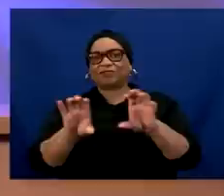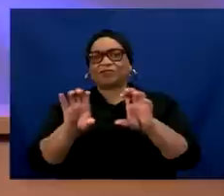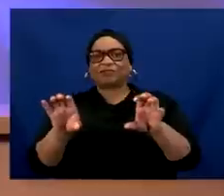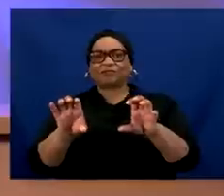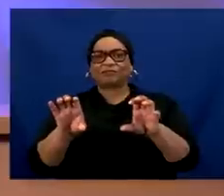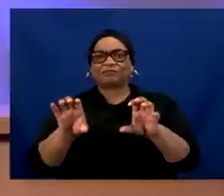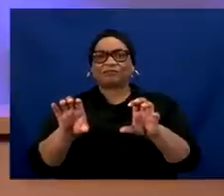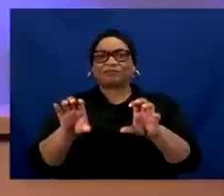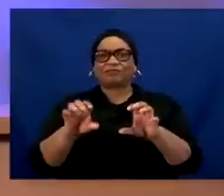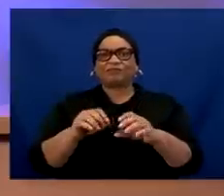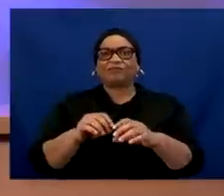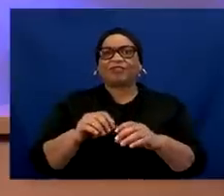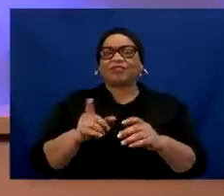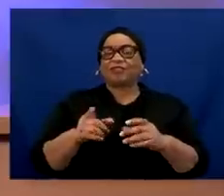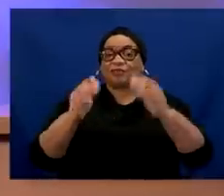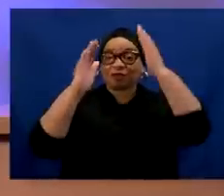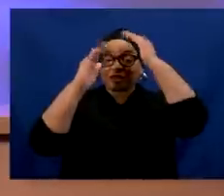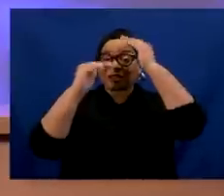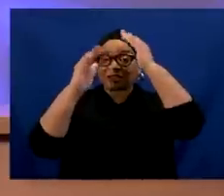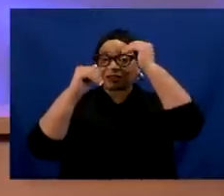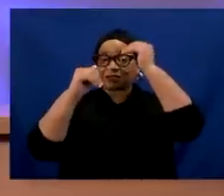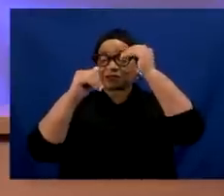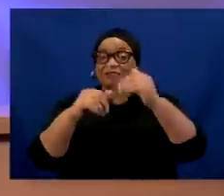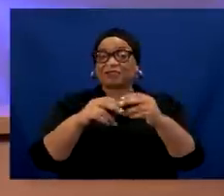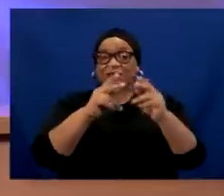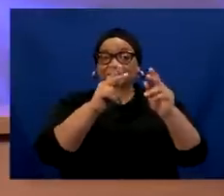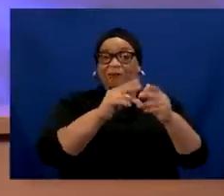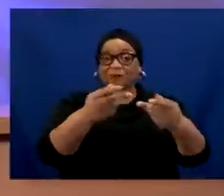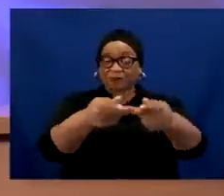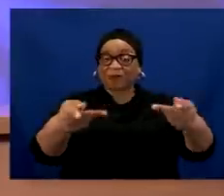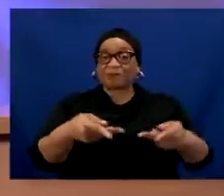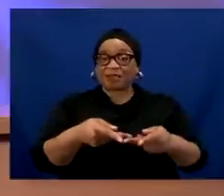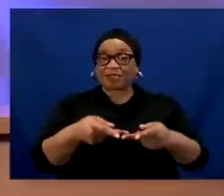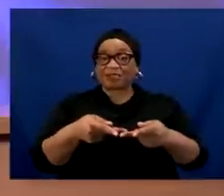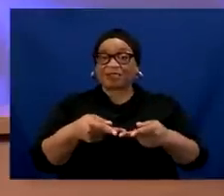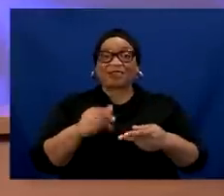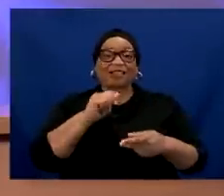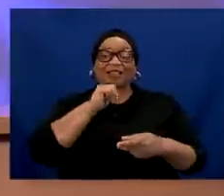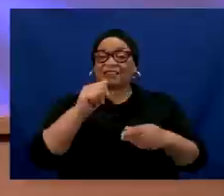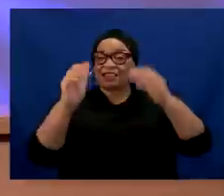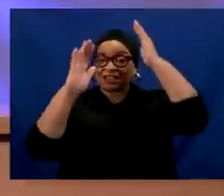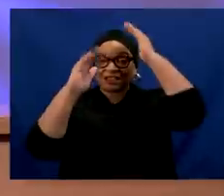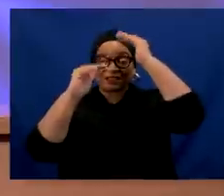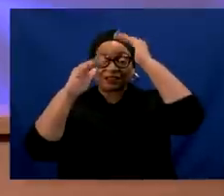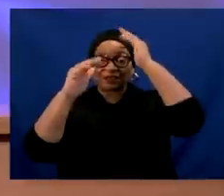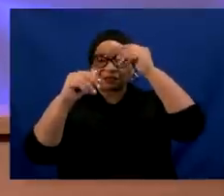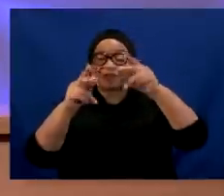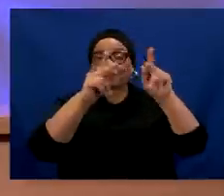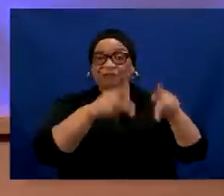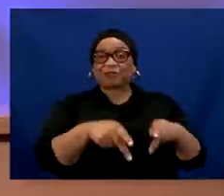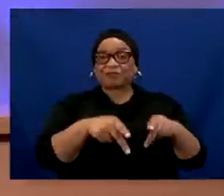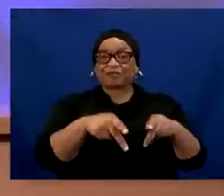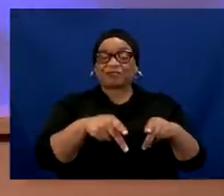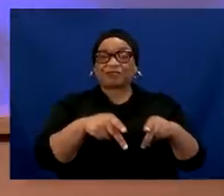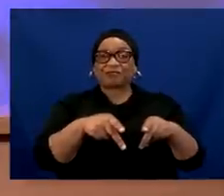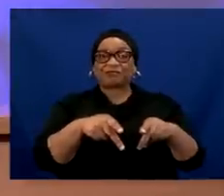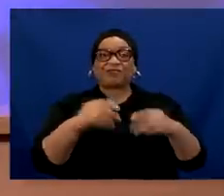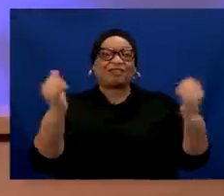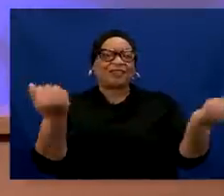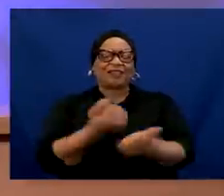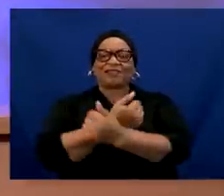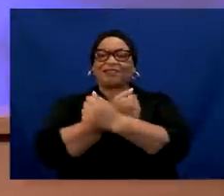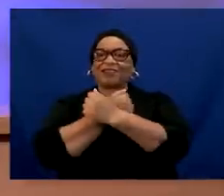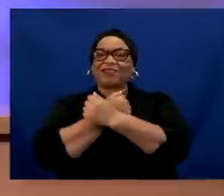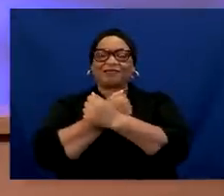and does an unexpected thing with an unexpected person. And he makes her to understand that the Lord is with her. Now, I love the way